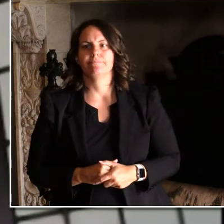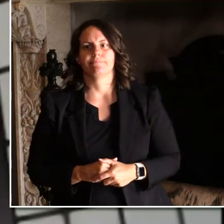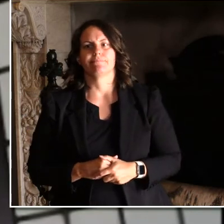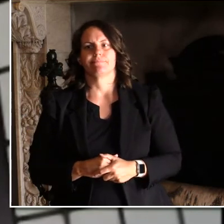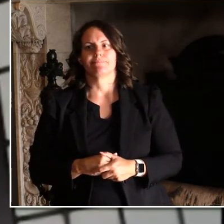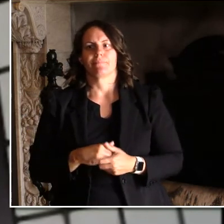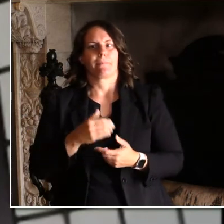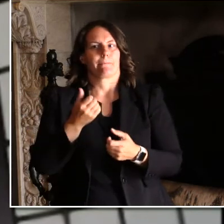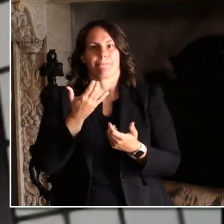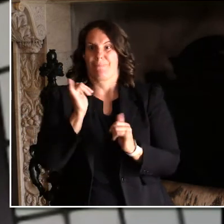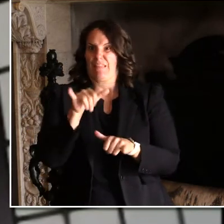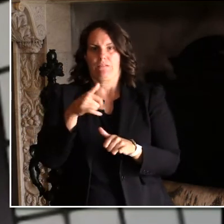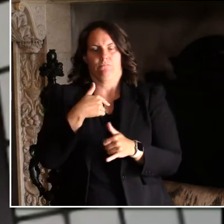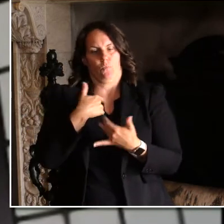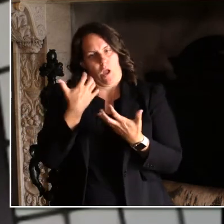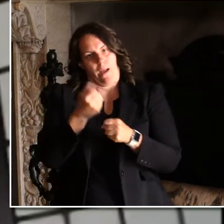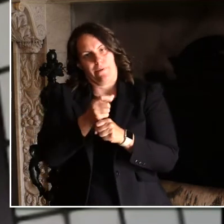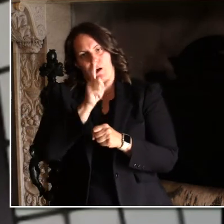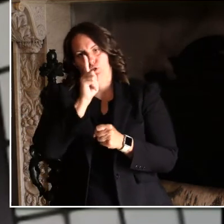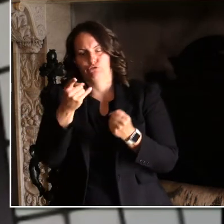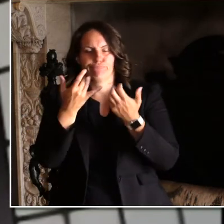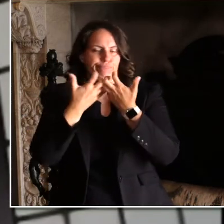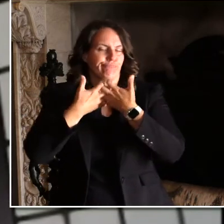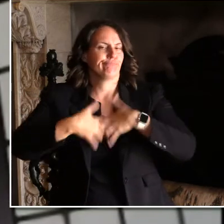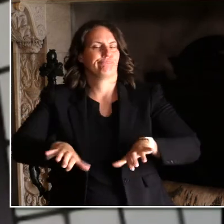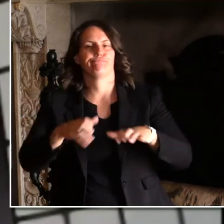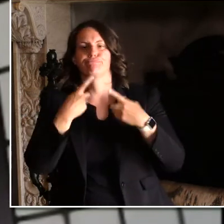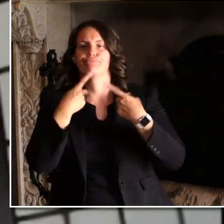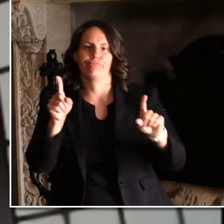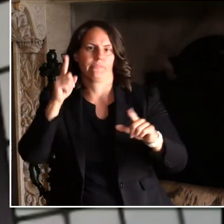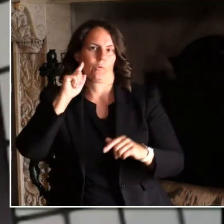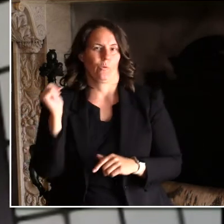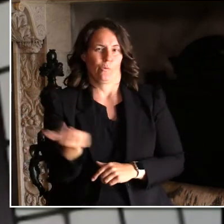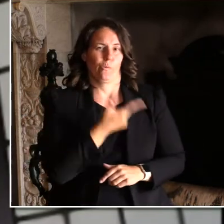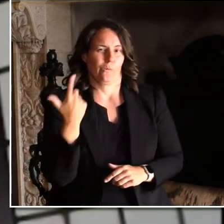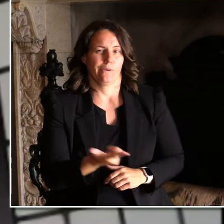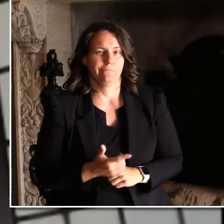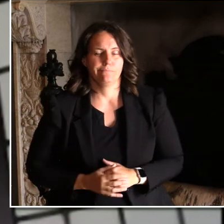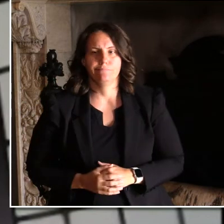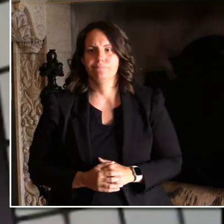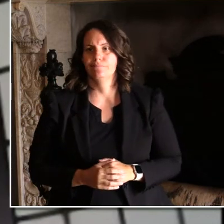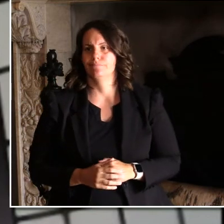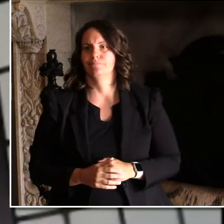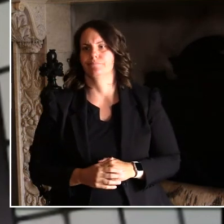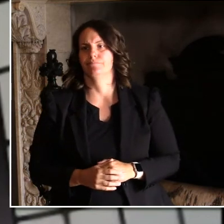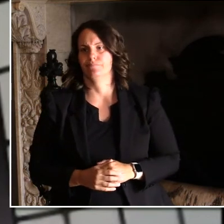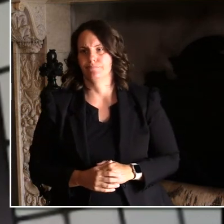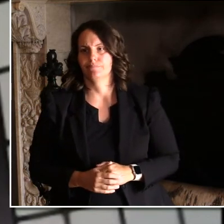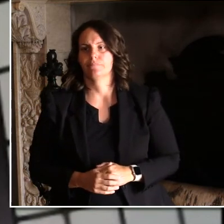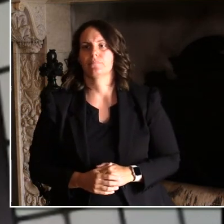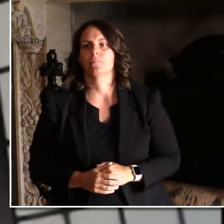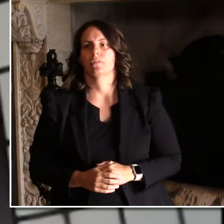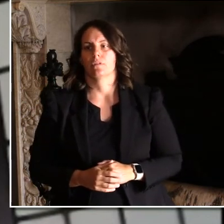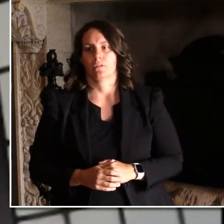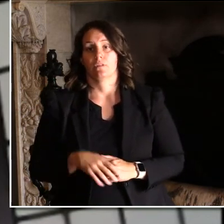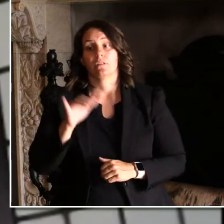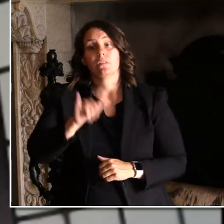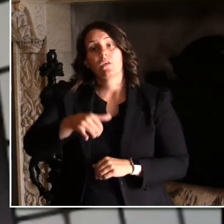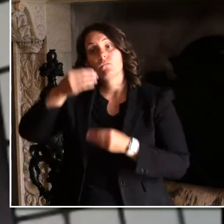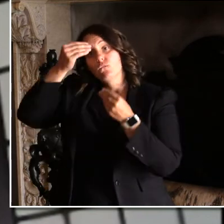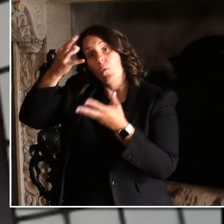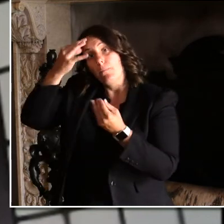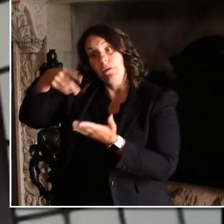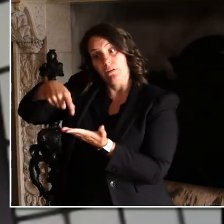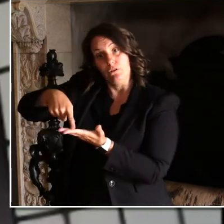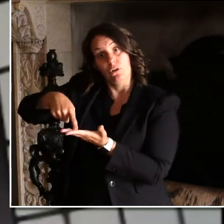one, not only get people through the process, of this, but we also want to make sure that the information that we're receiving, that we get